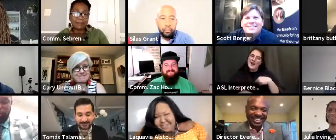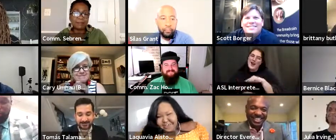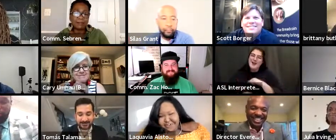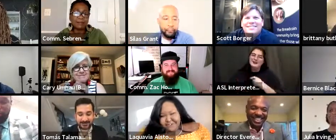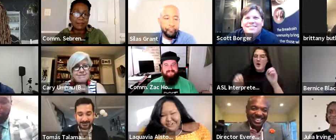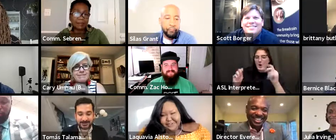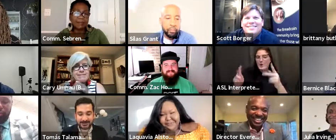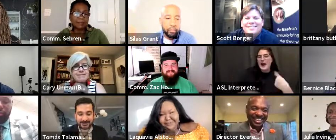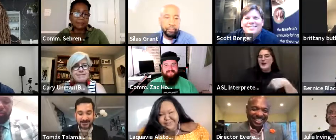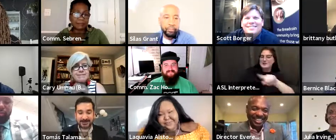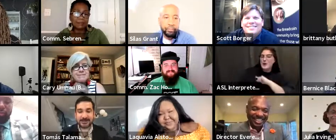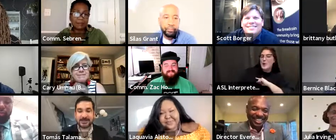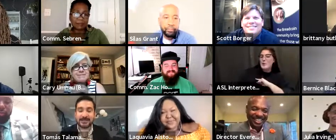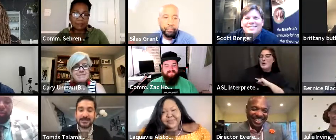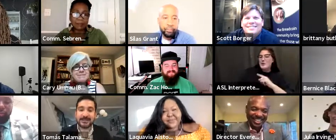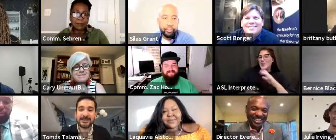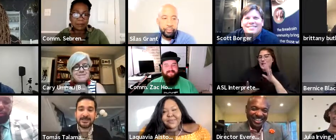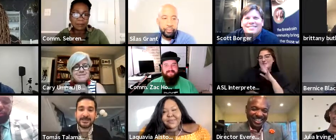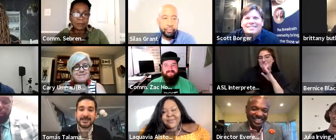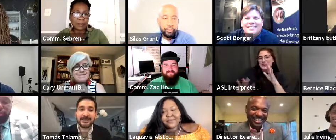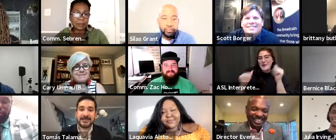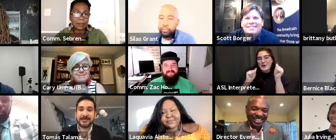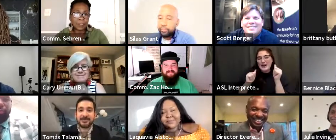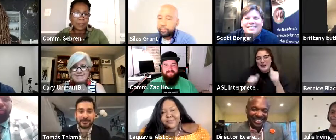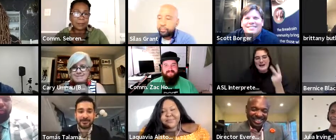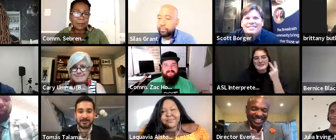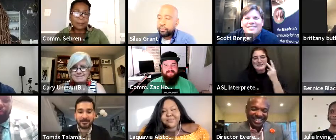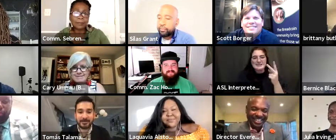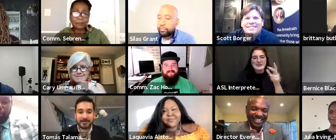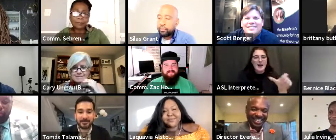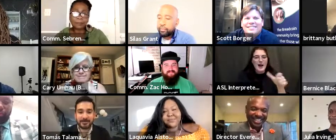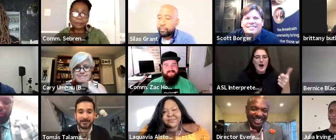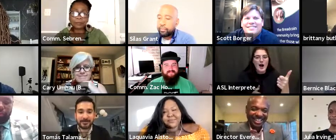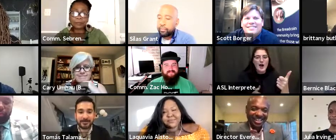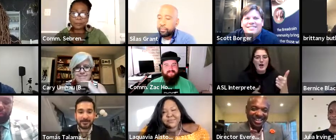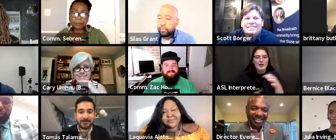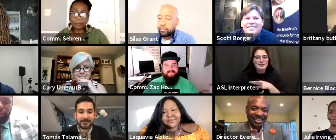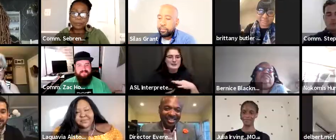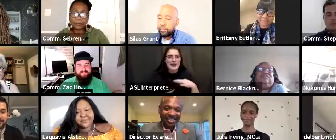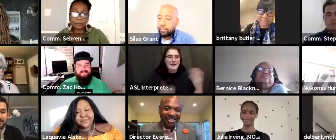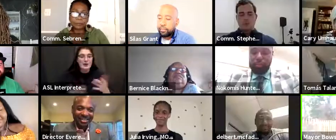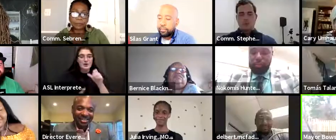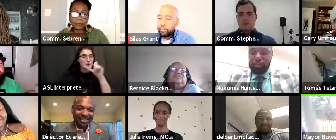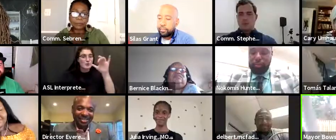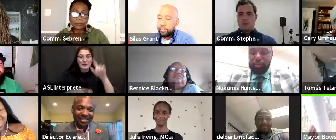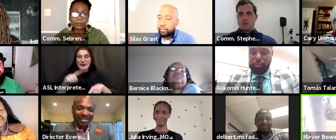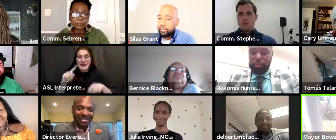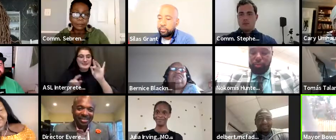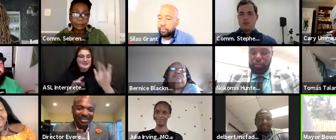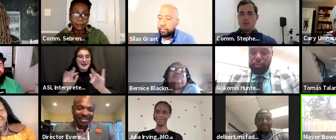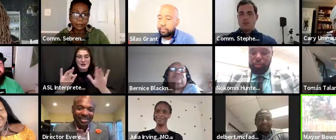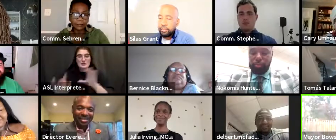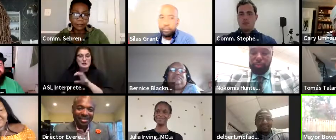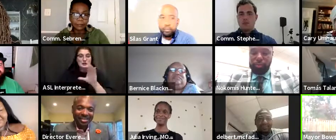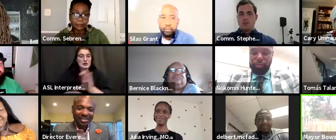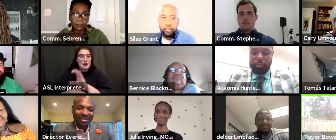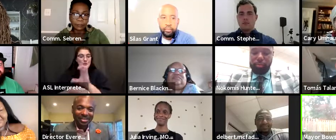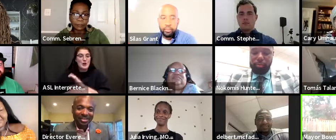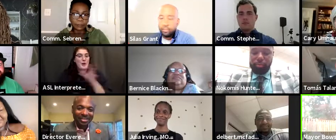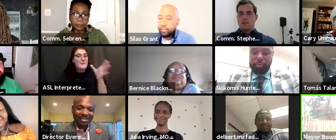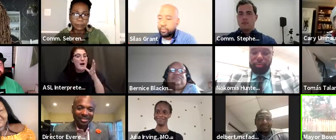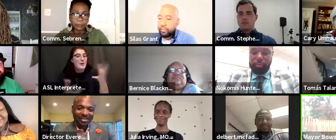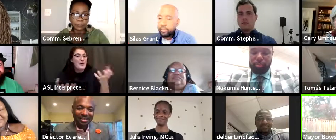we will speak quickly, and I see Delano Hunter there as well, but you can't touch the computer, sweetie. Okay. No, I want to say hi